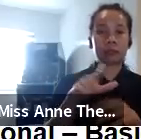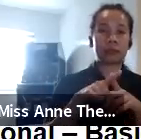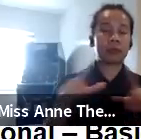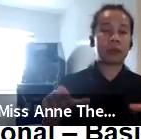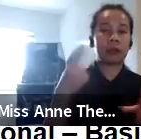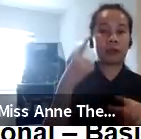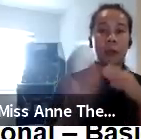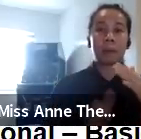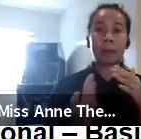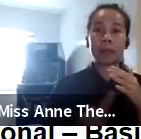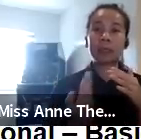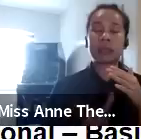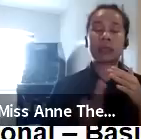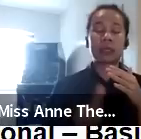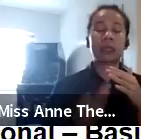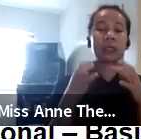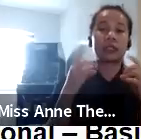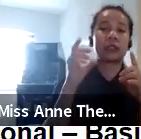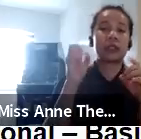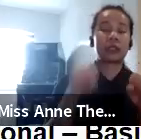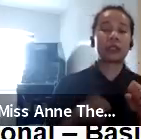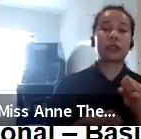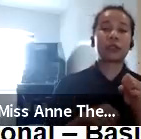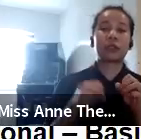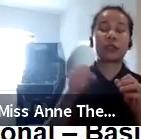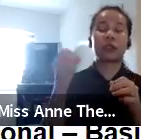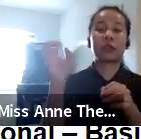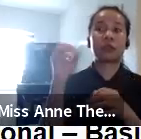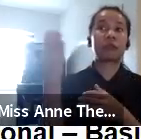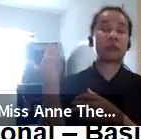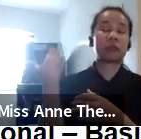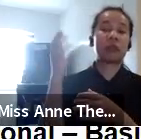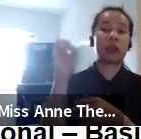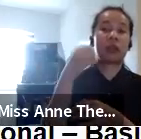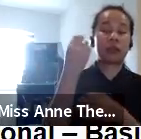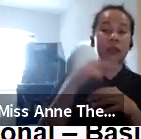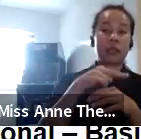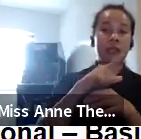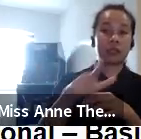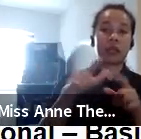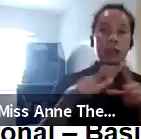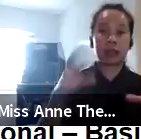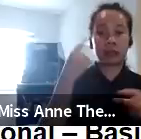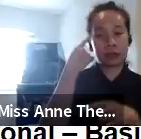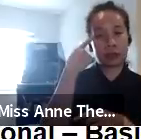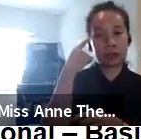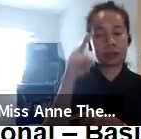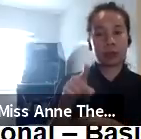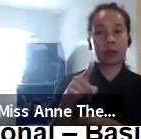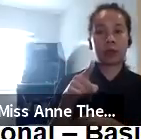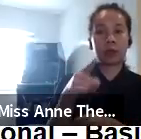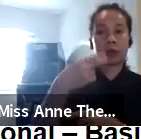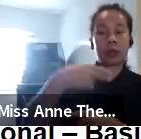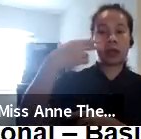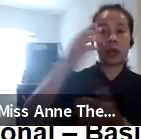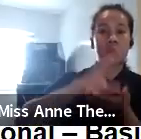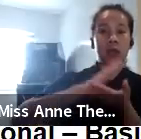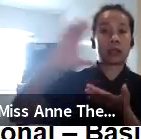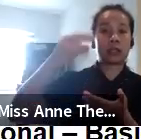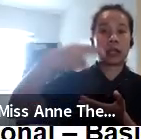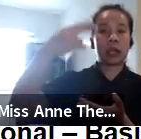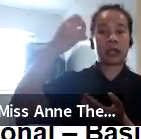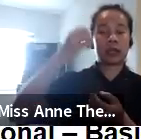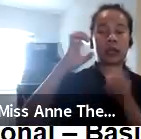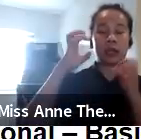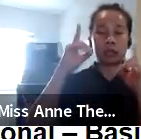basic education. The previous one with CHED is on national level for the higher education. So